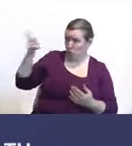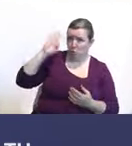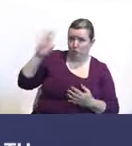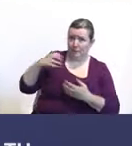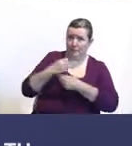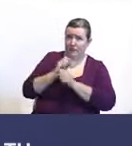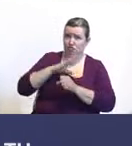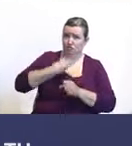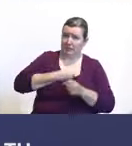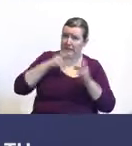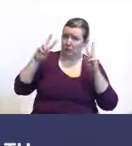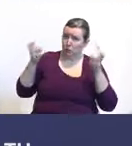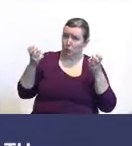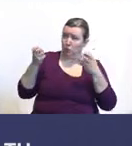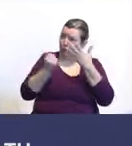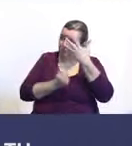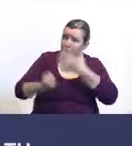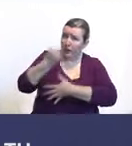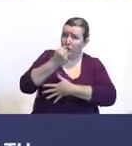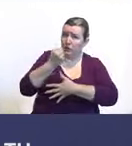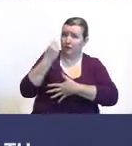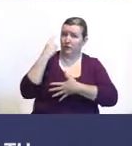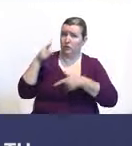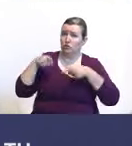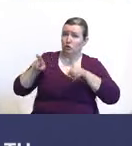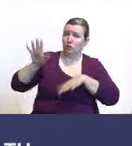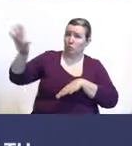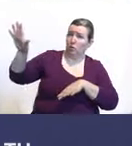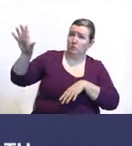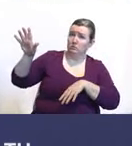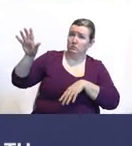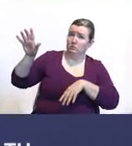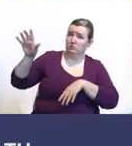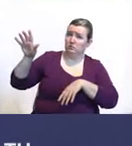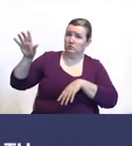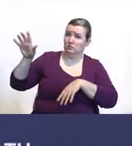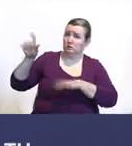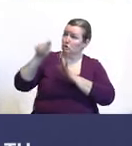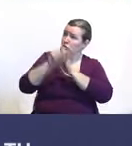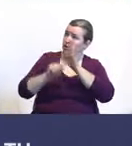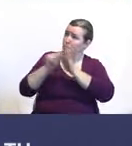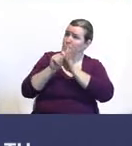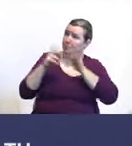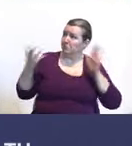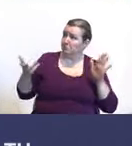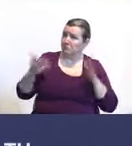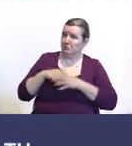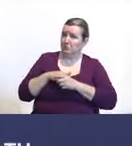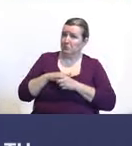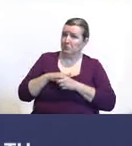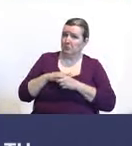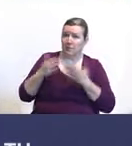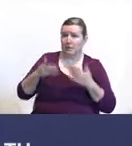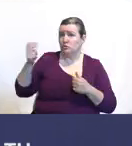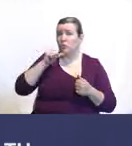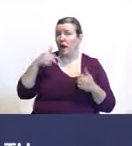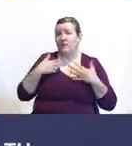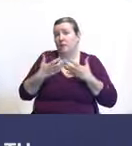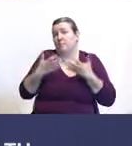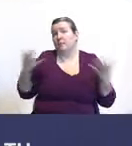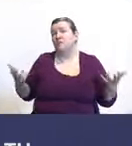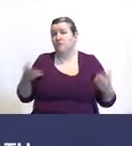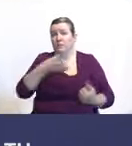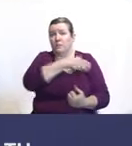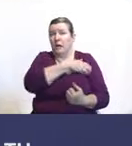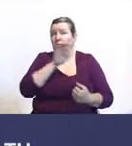priority at all during this legislative session? And finally, with understanding that it's a national security issue that you may not have much power over, do you have any comment on